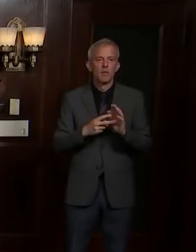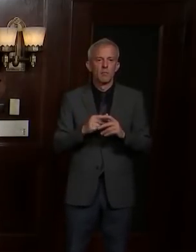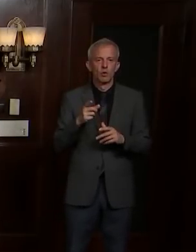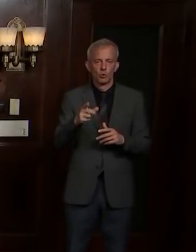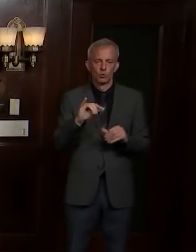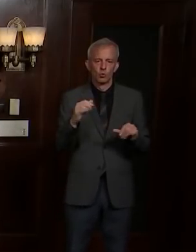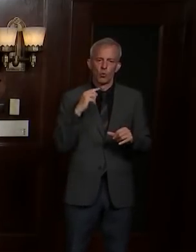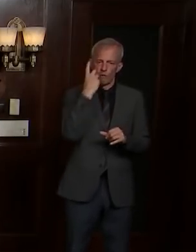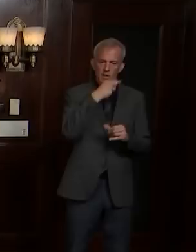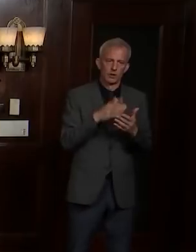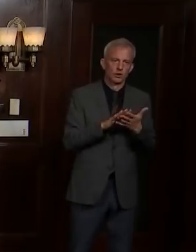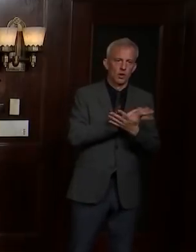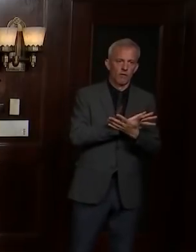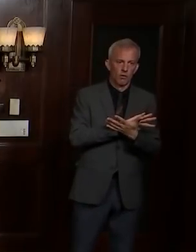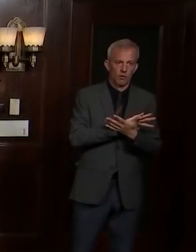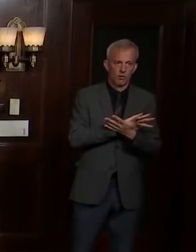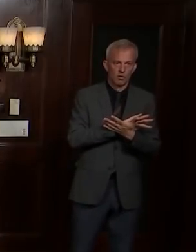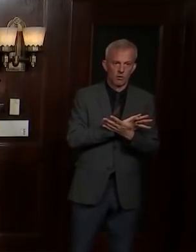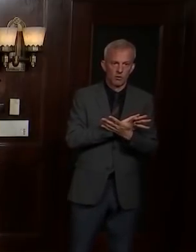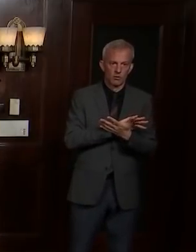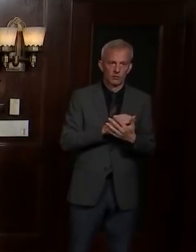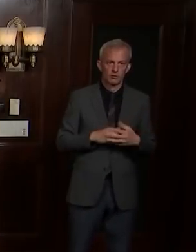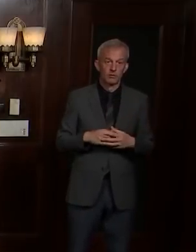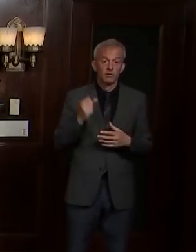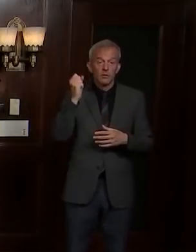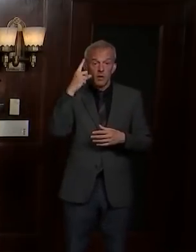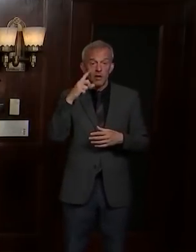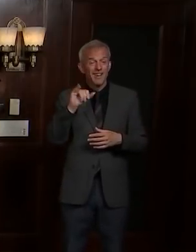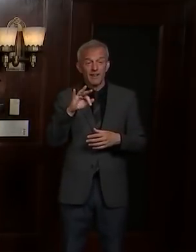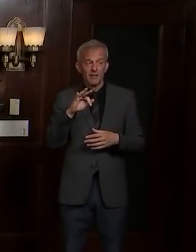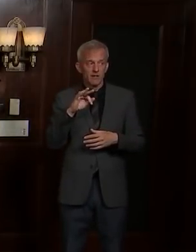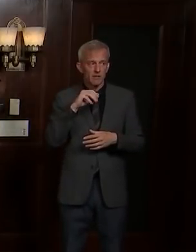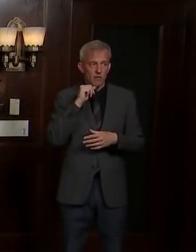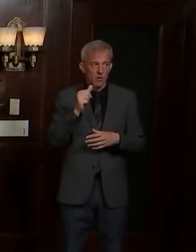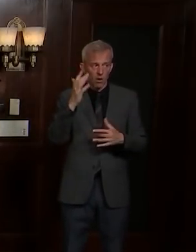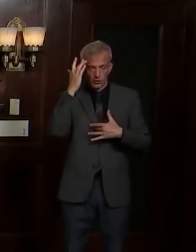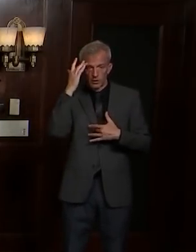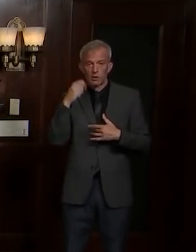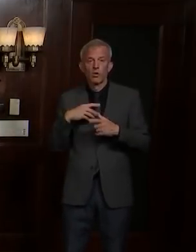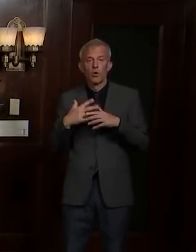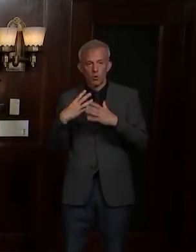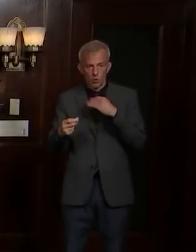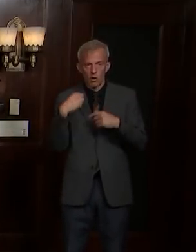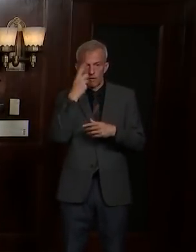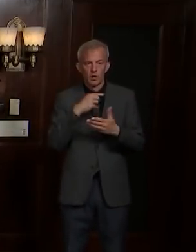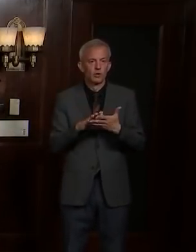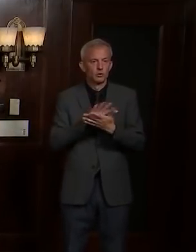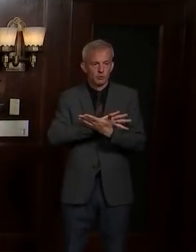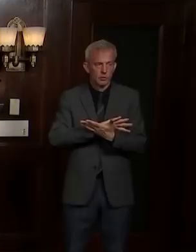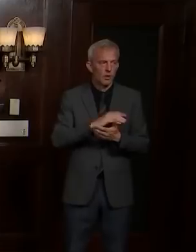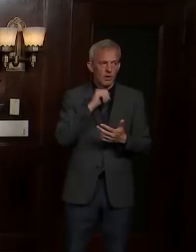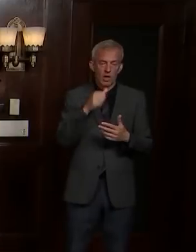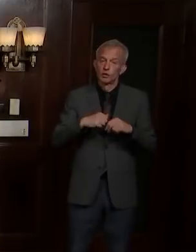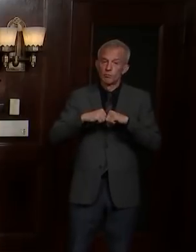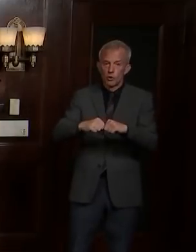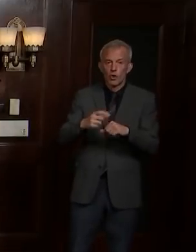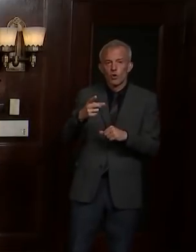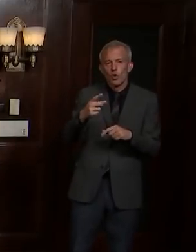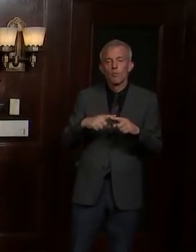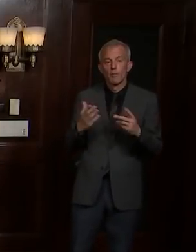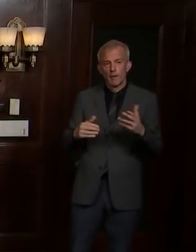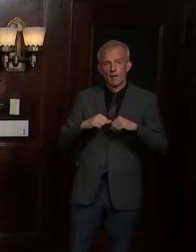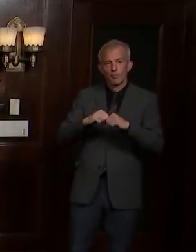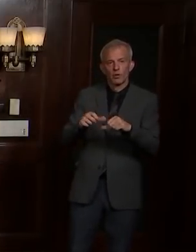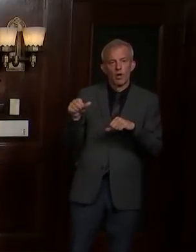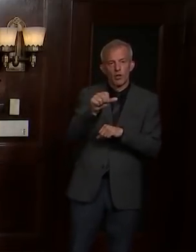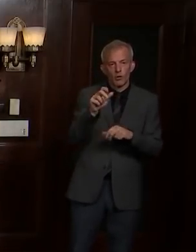mouth, when you go out. It doesn't protect you, but it does protect other people. But we ask that you use a